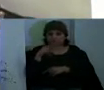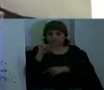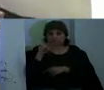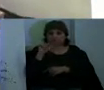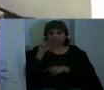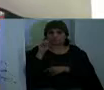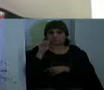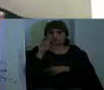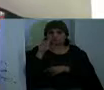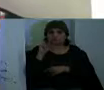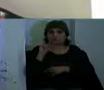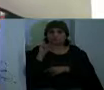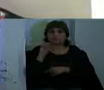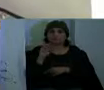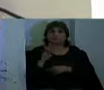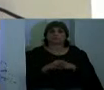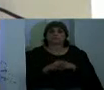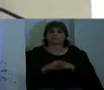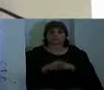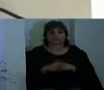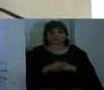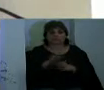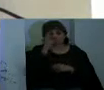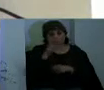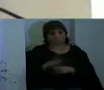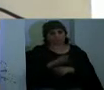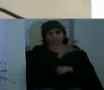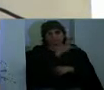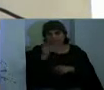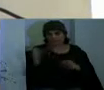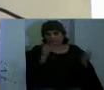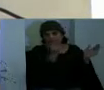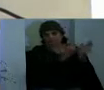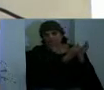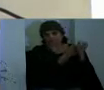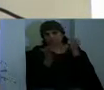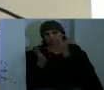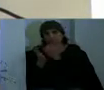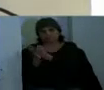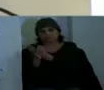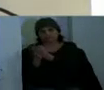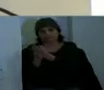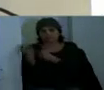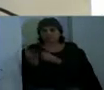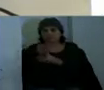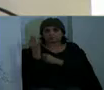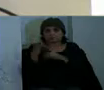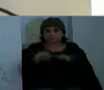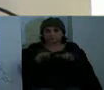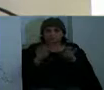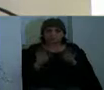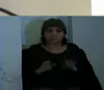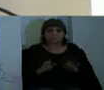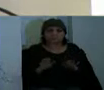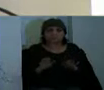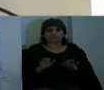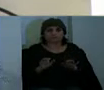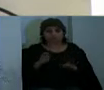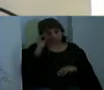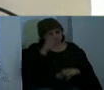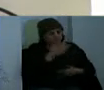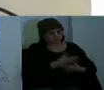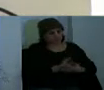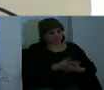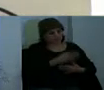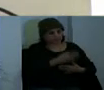Mount Calvary on a Friday and buried in a borrowed tomb. The Son of Man must be